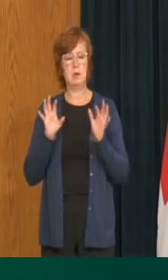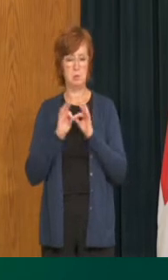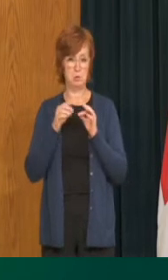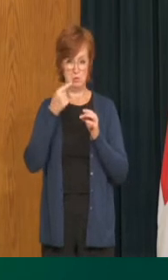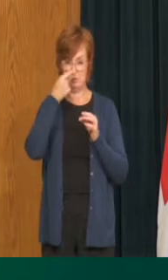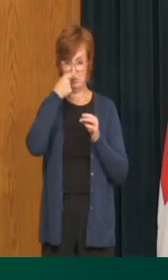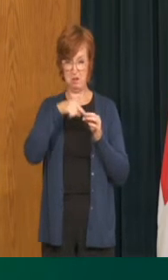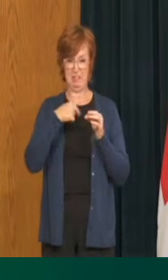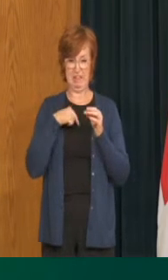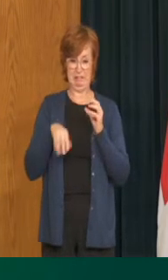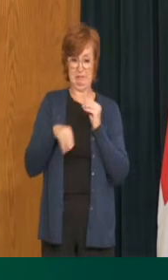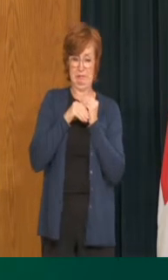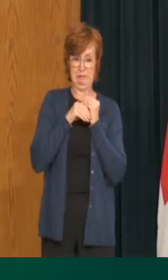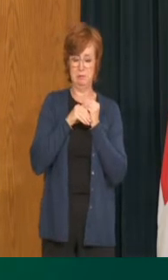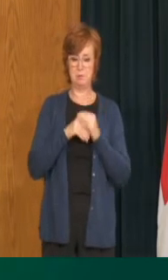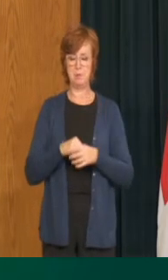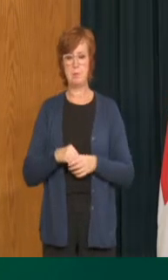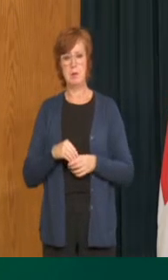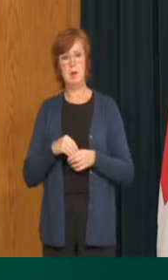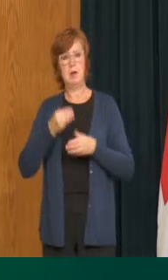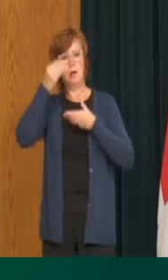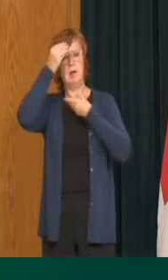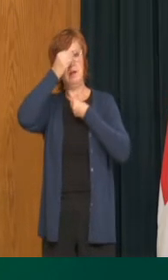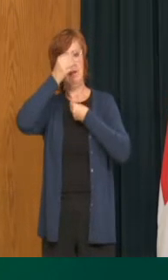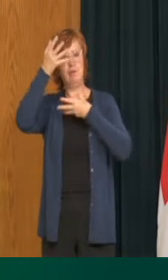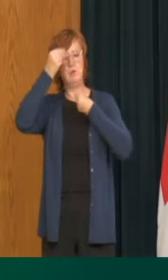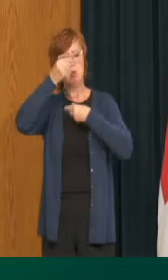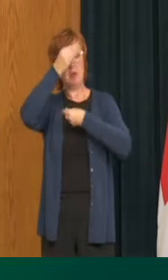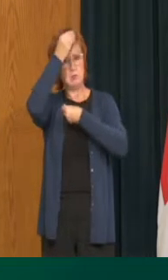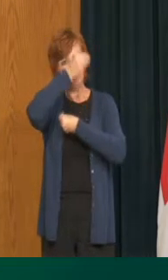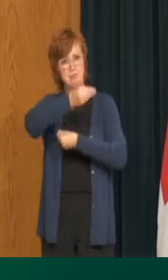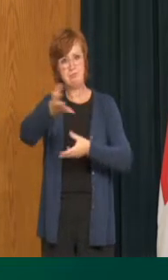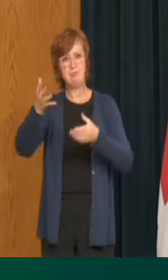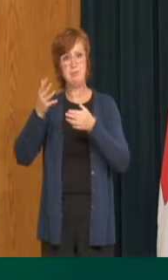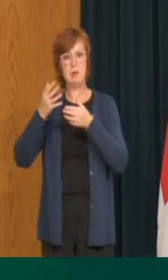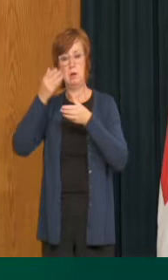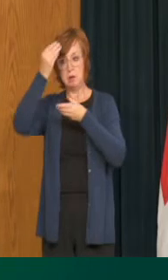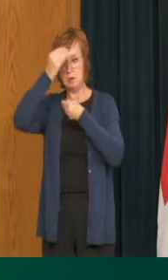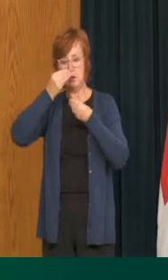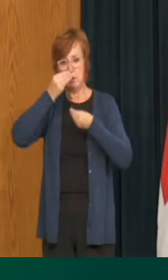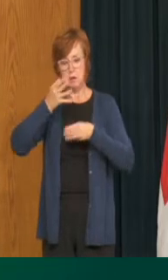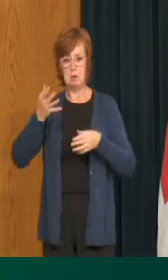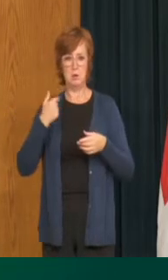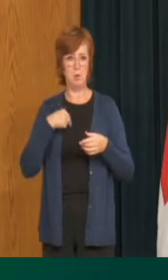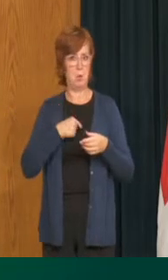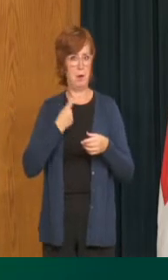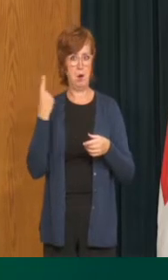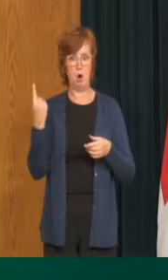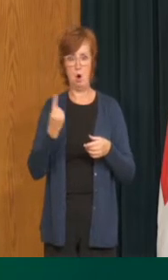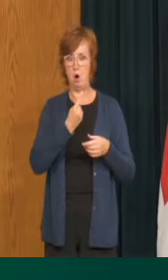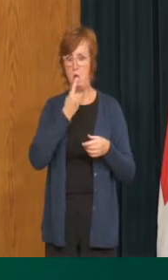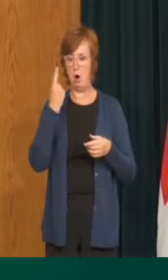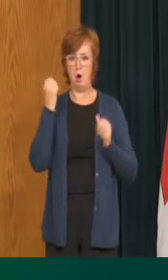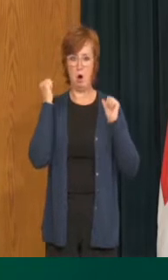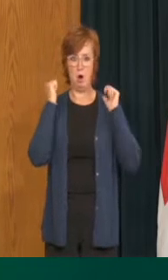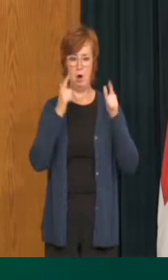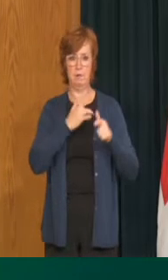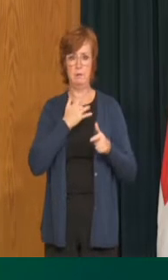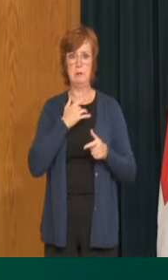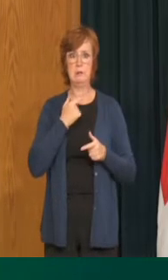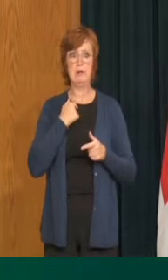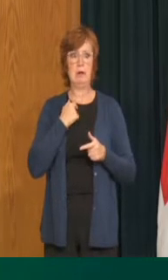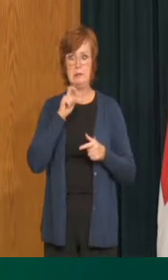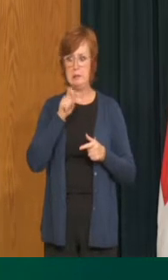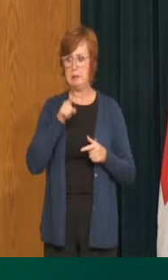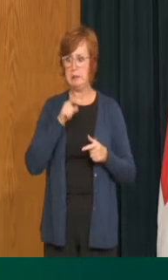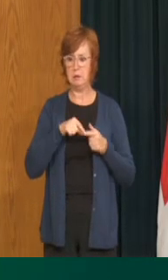information and I think all of ours our need to try to find as much information so that we can provide so that